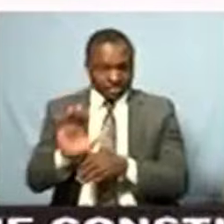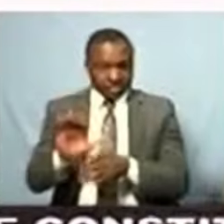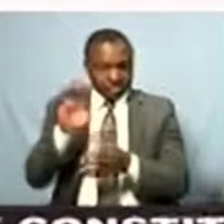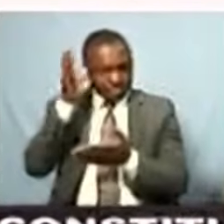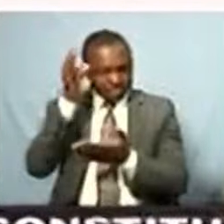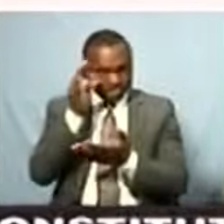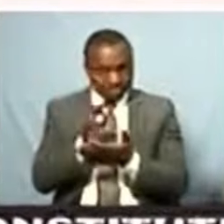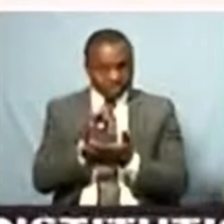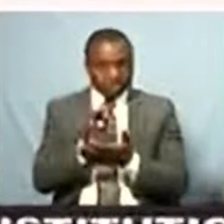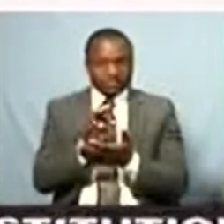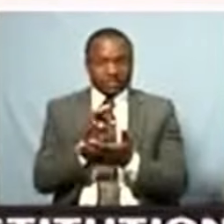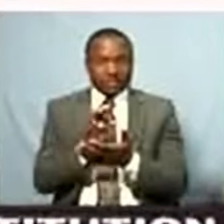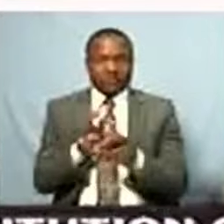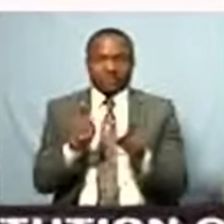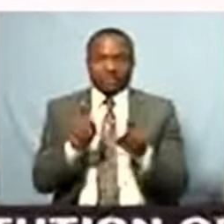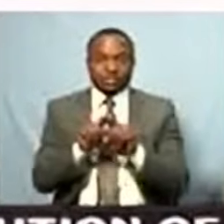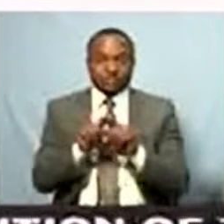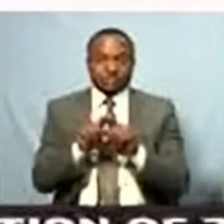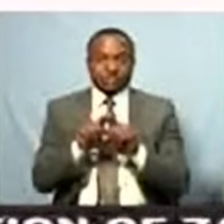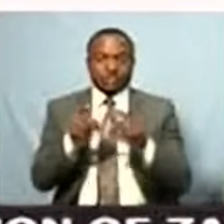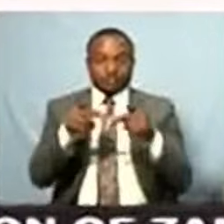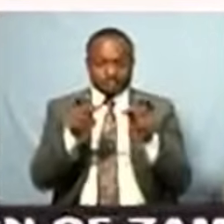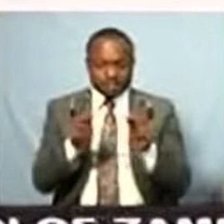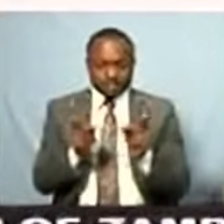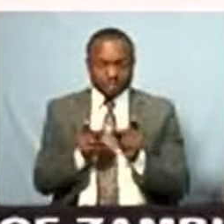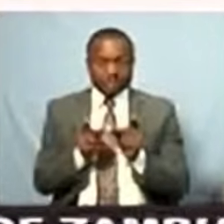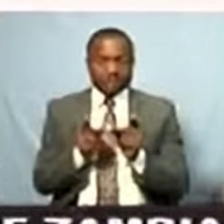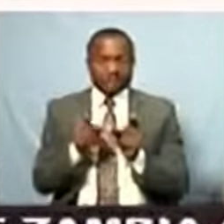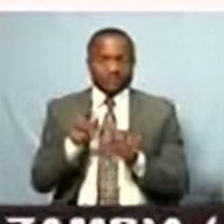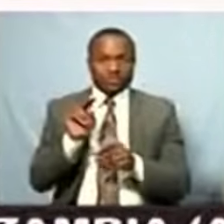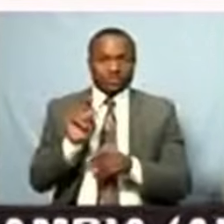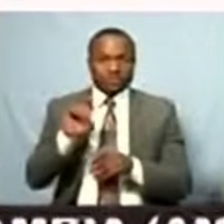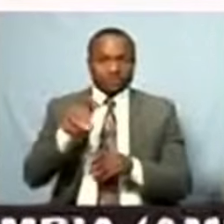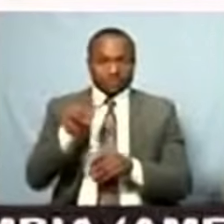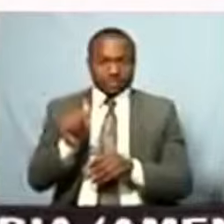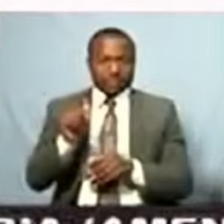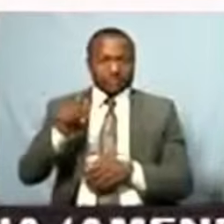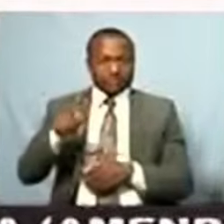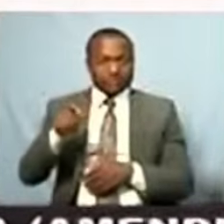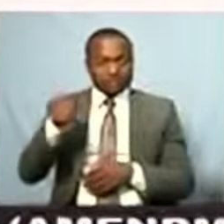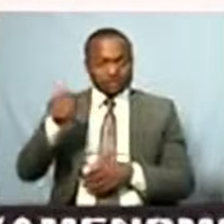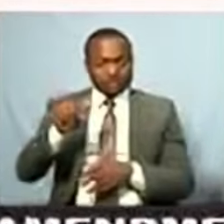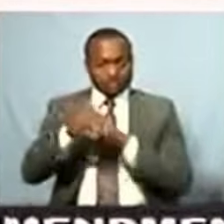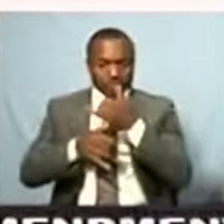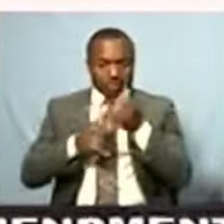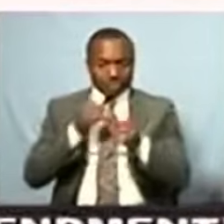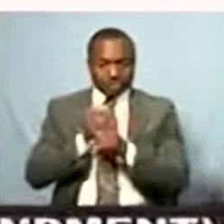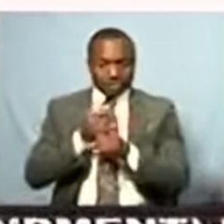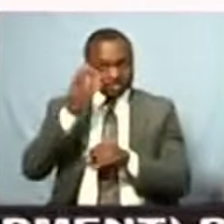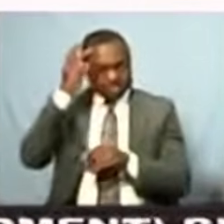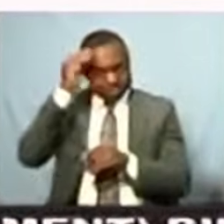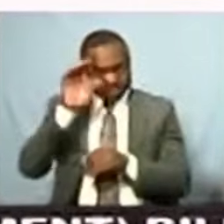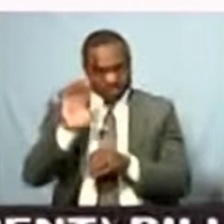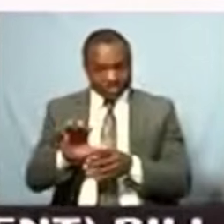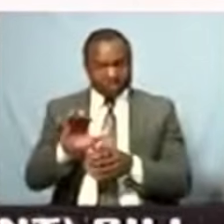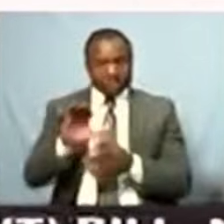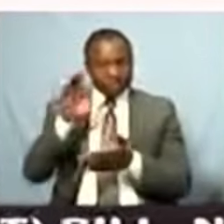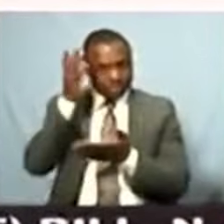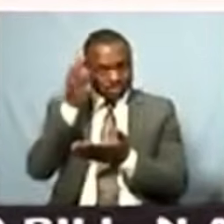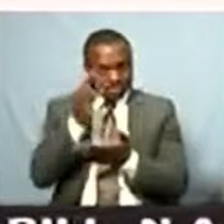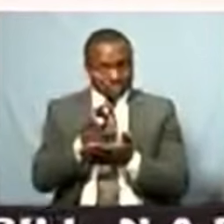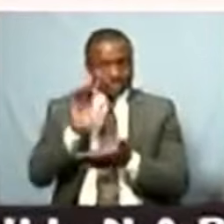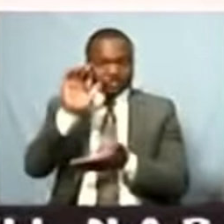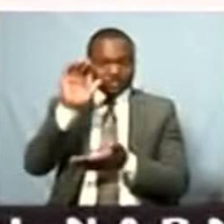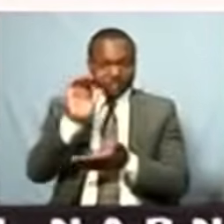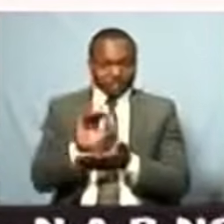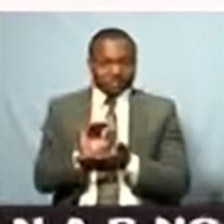secretary or equivalent rank. NIPA is of a view that the requirement for 10 years experience as permanent secretary